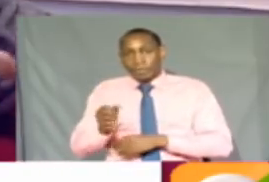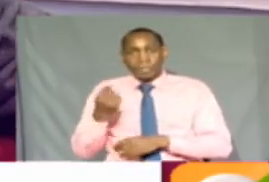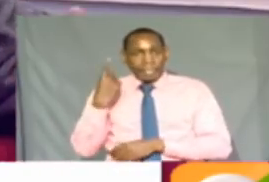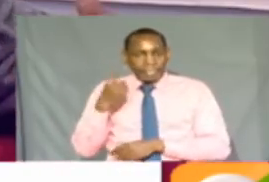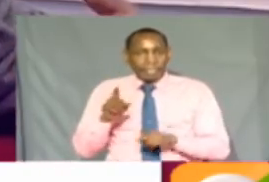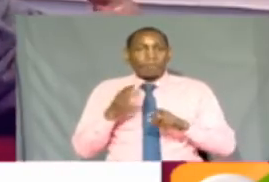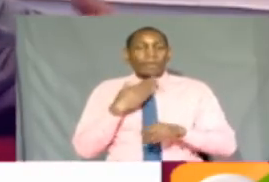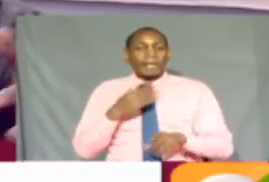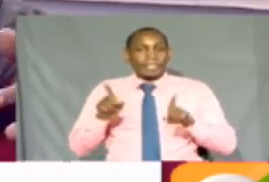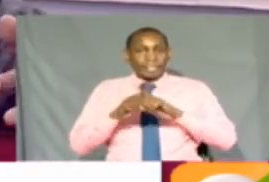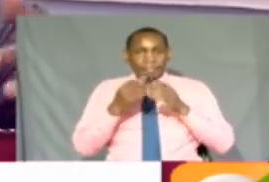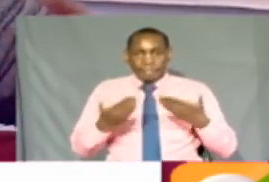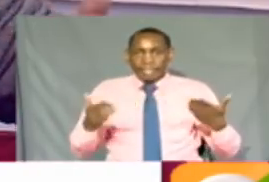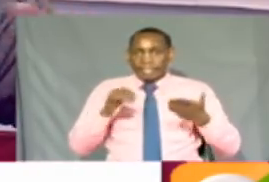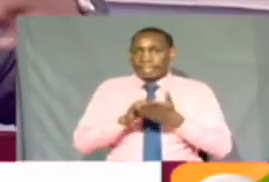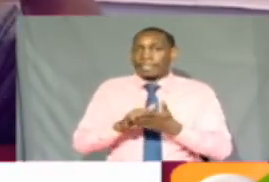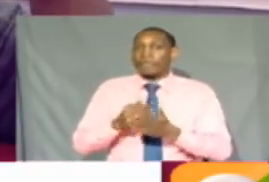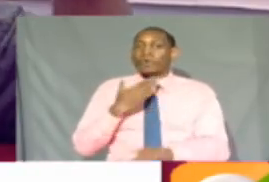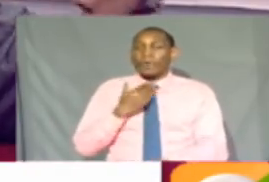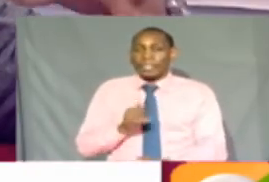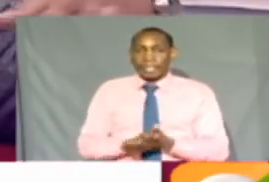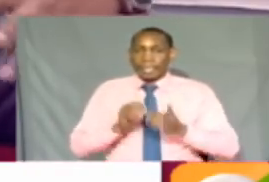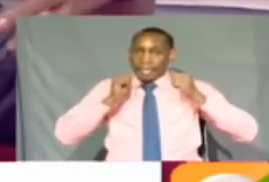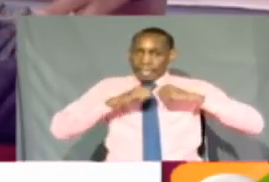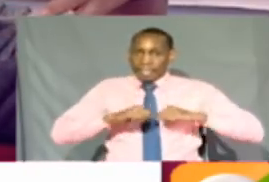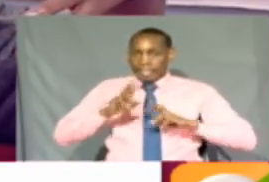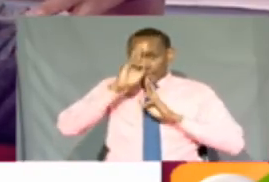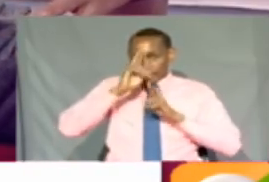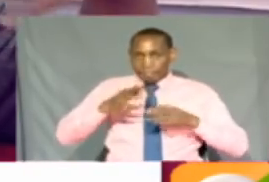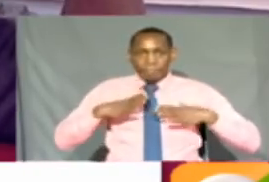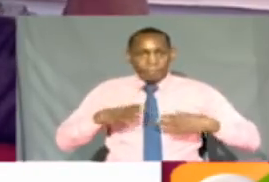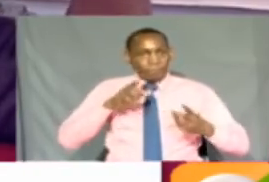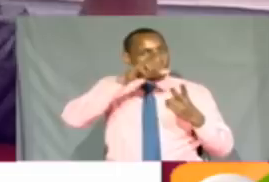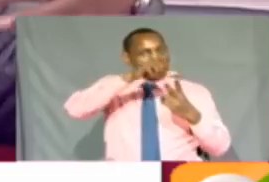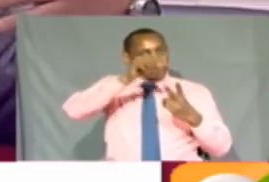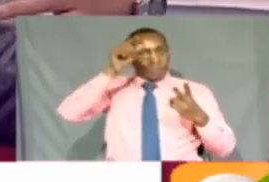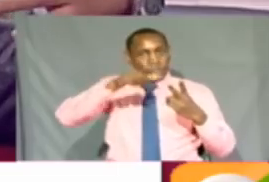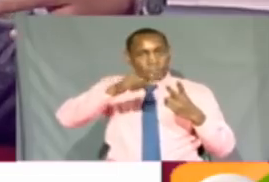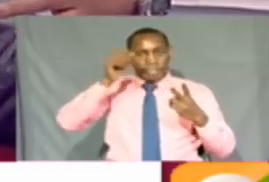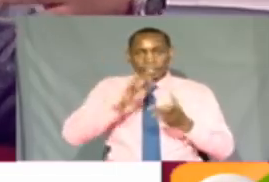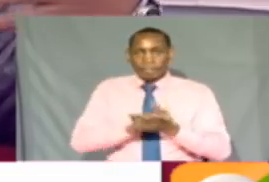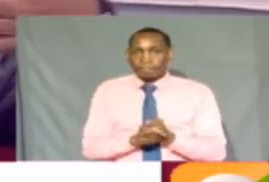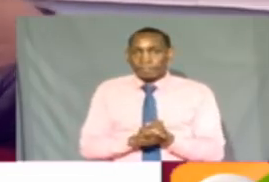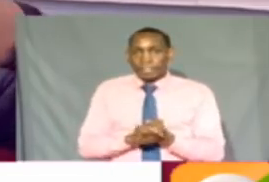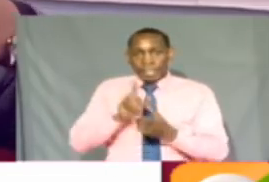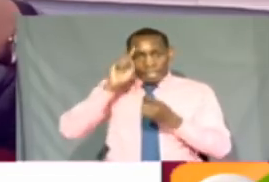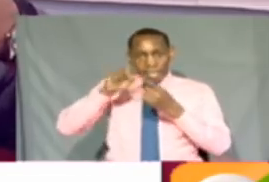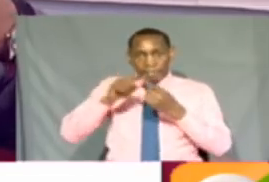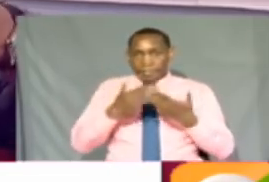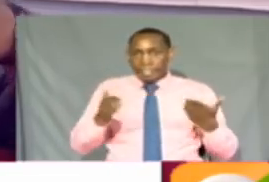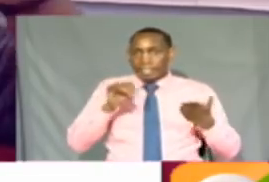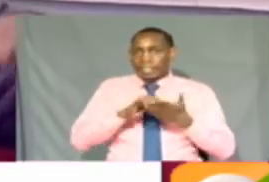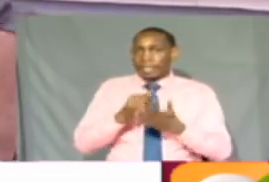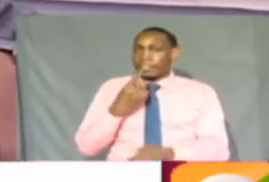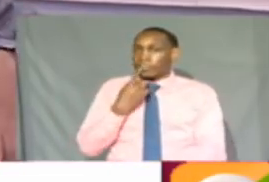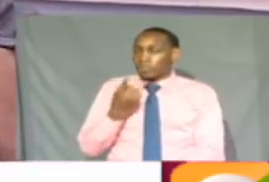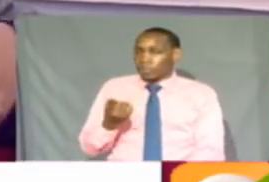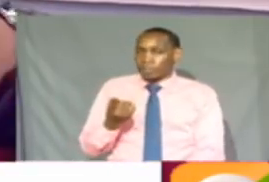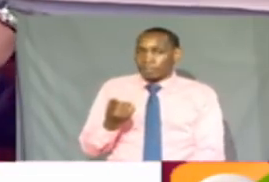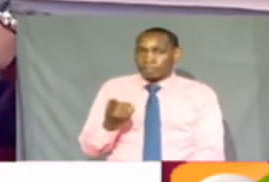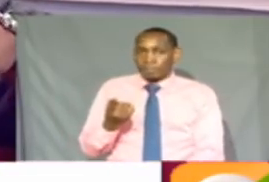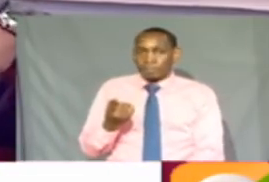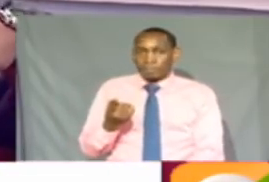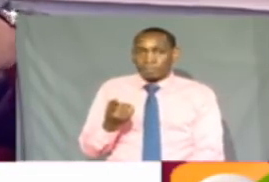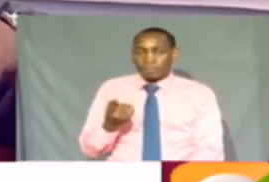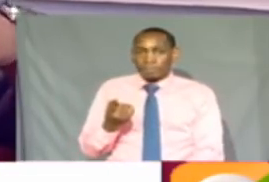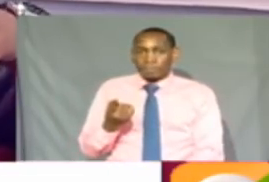wants the same things that you want. Go to that. Respect people's references. Don't go for things that once you're told, and I realize it's a big problem with